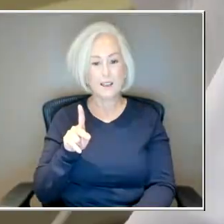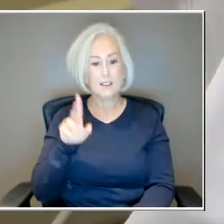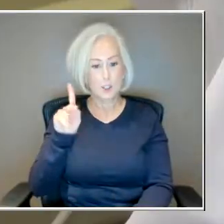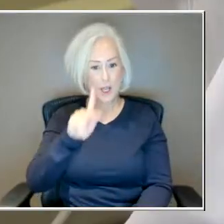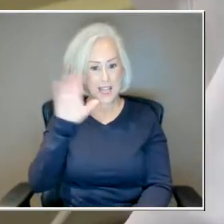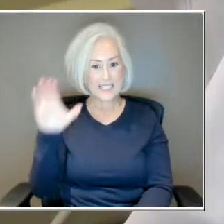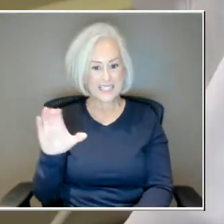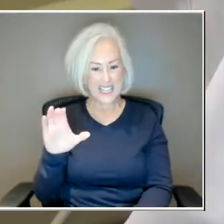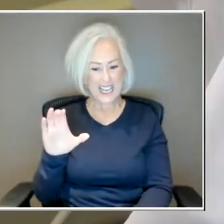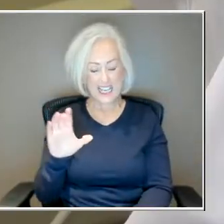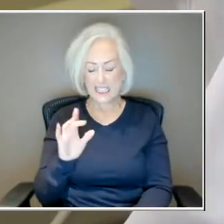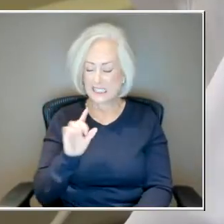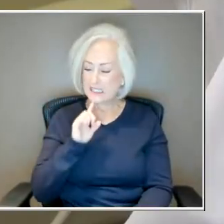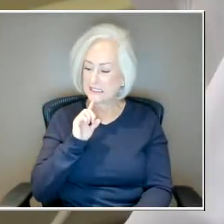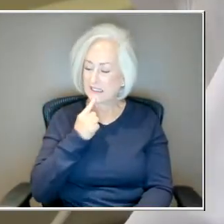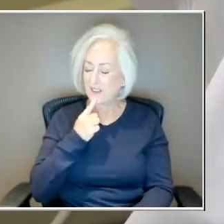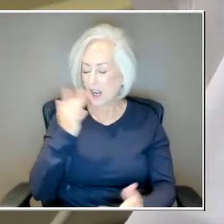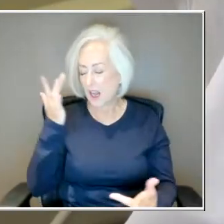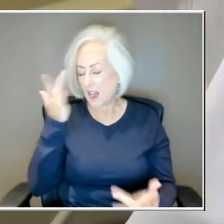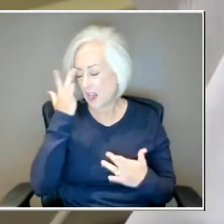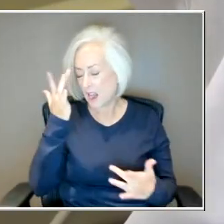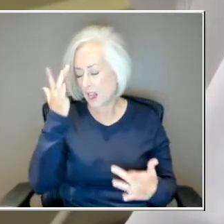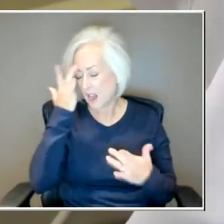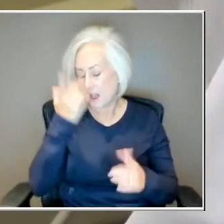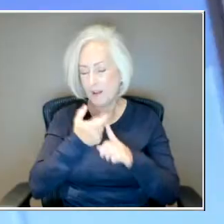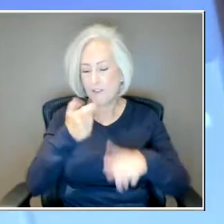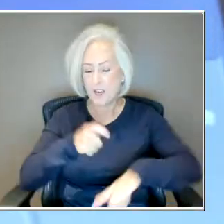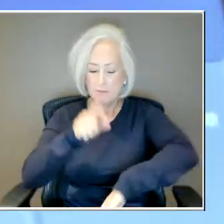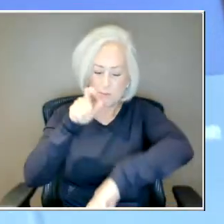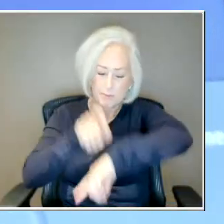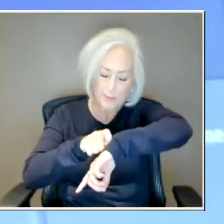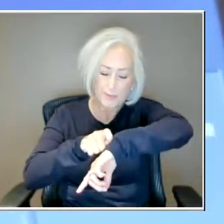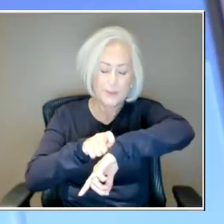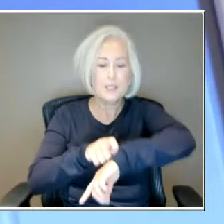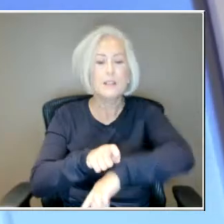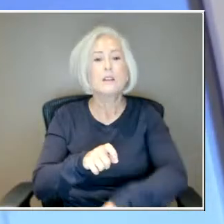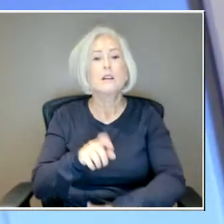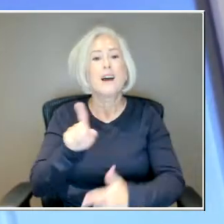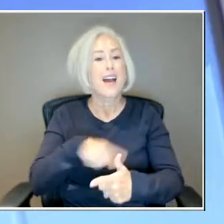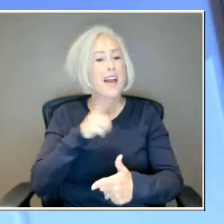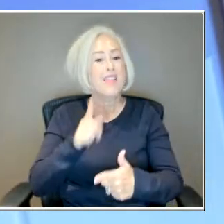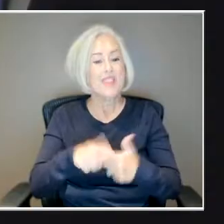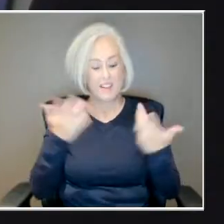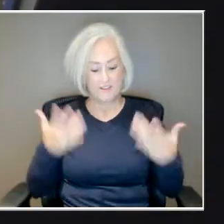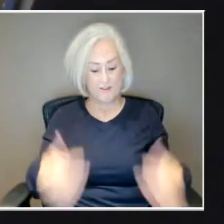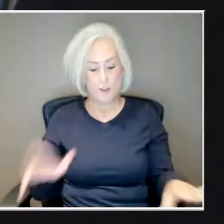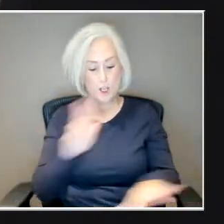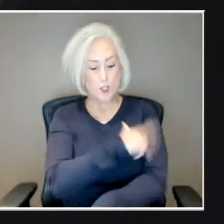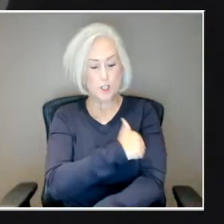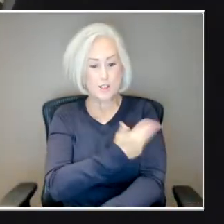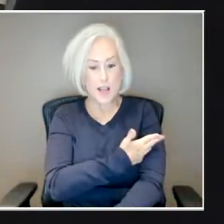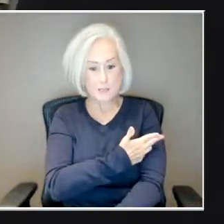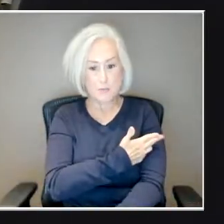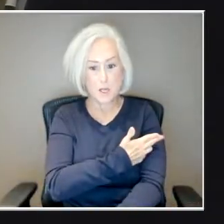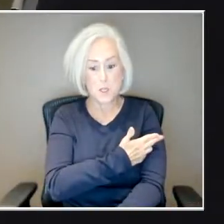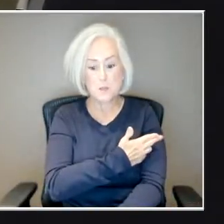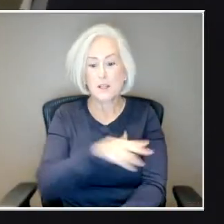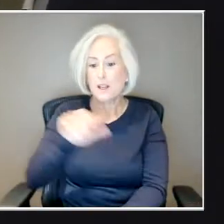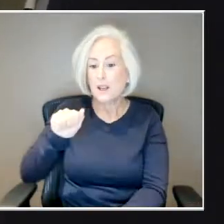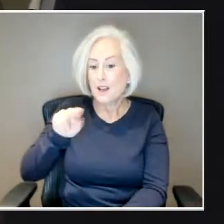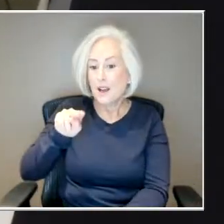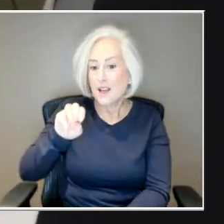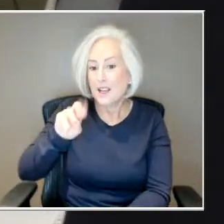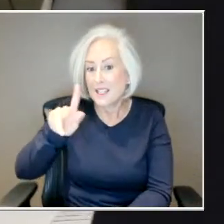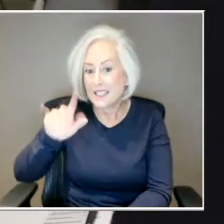I get out of the hospital after getting treated for that and everything clears up. But David says the anemia detected during his time in the hospital was